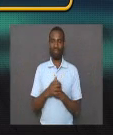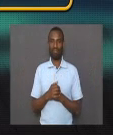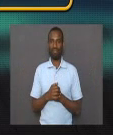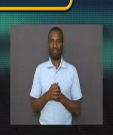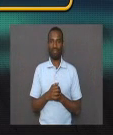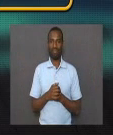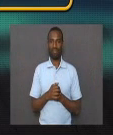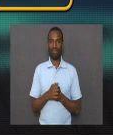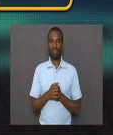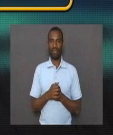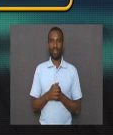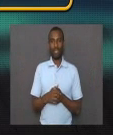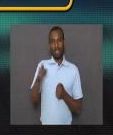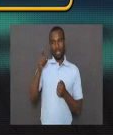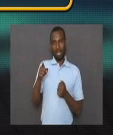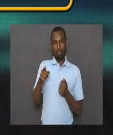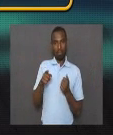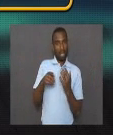in the average pressure.